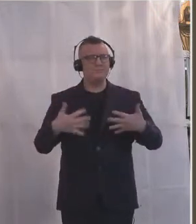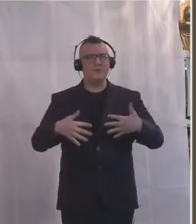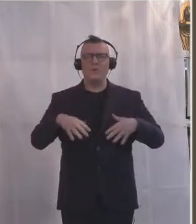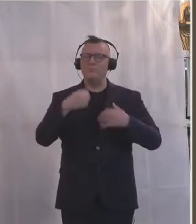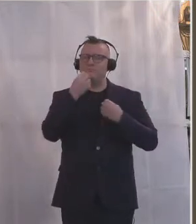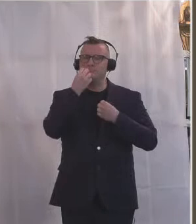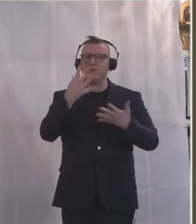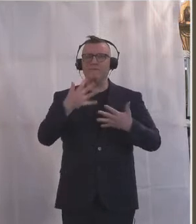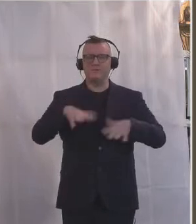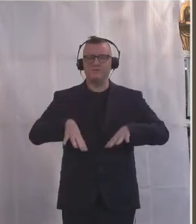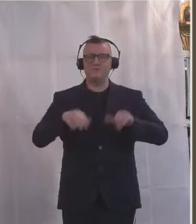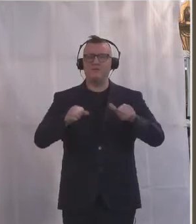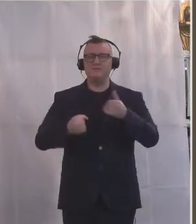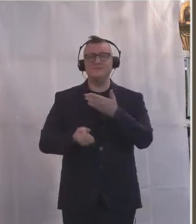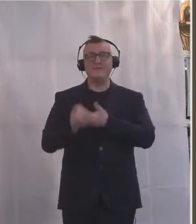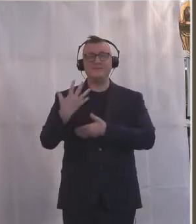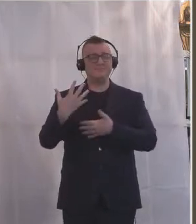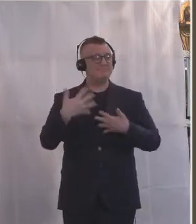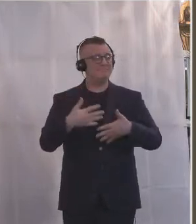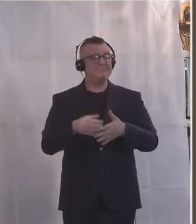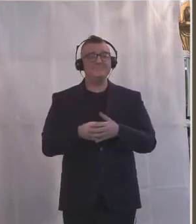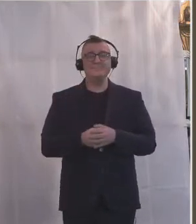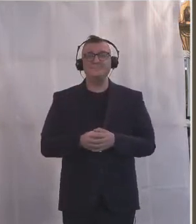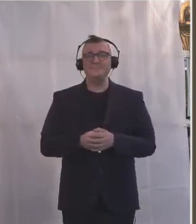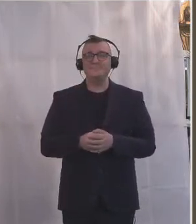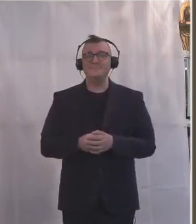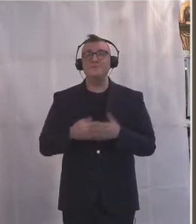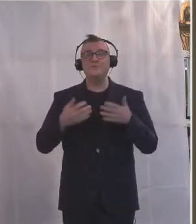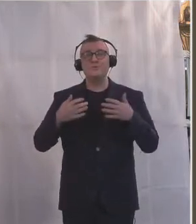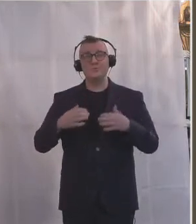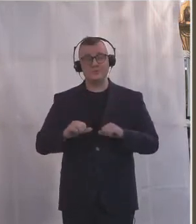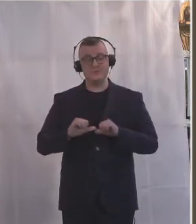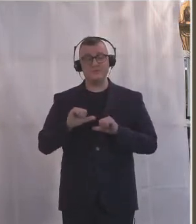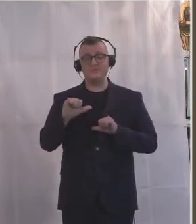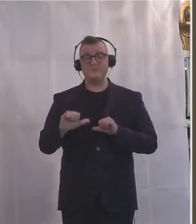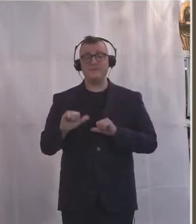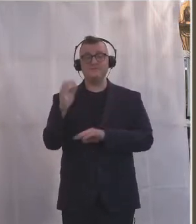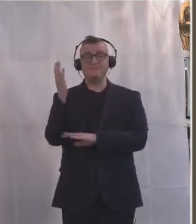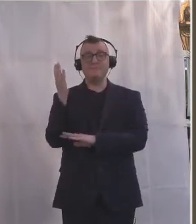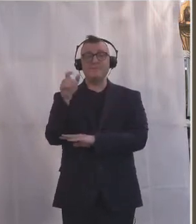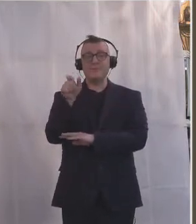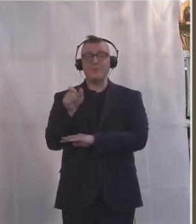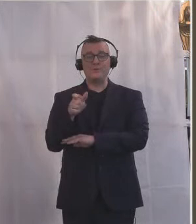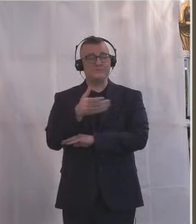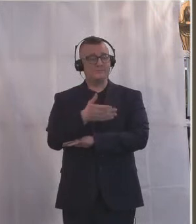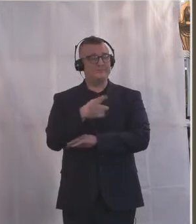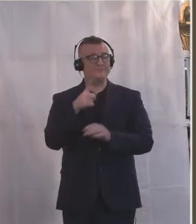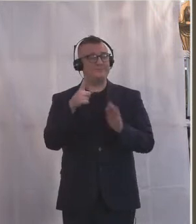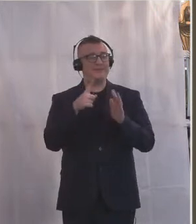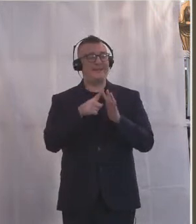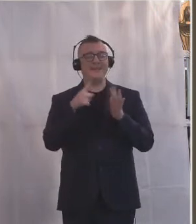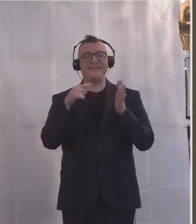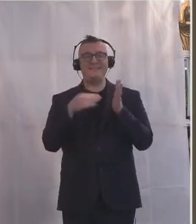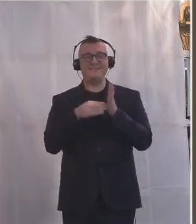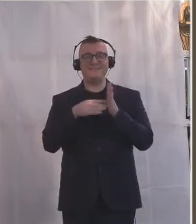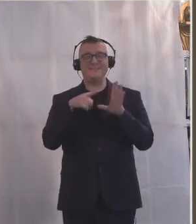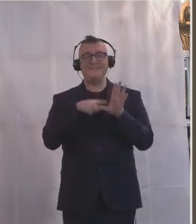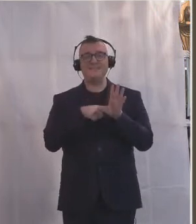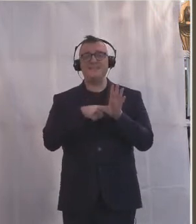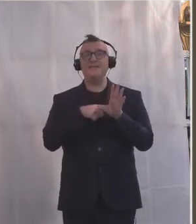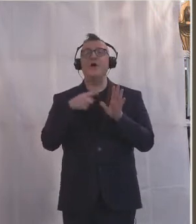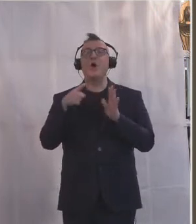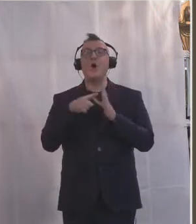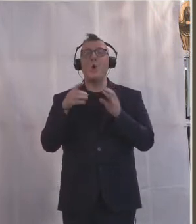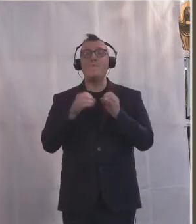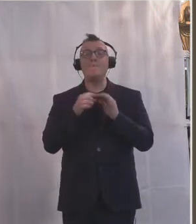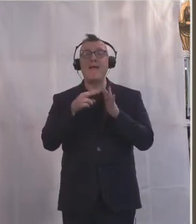event. I'd now like to introduce our next speaker, which is Izzy Obeng. So Izzy